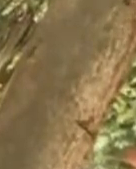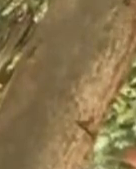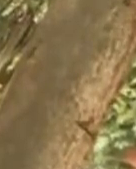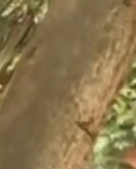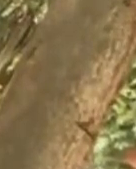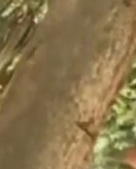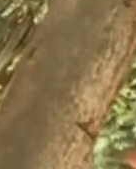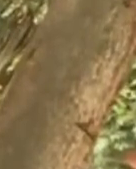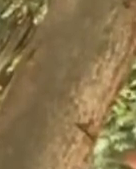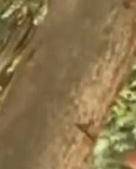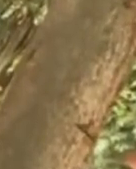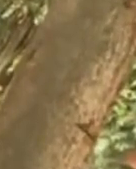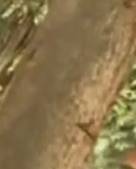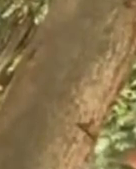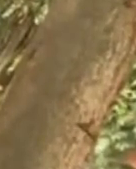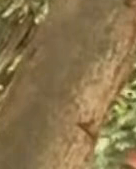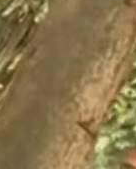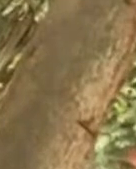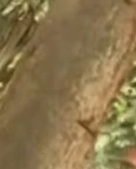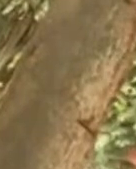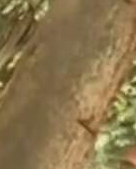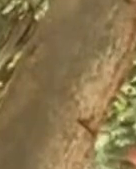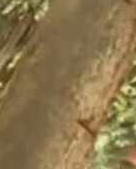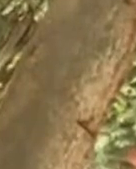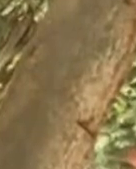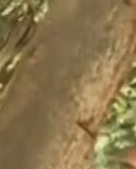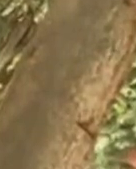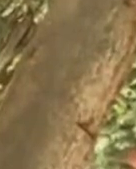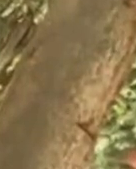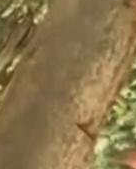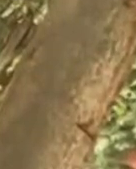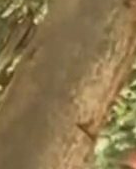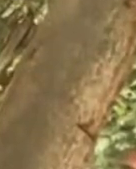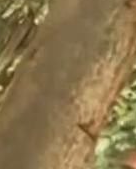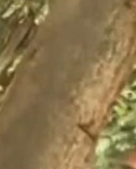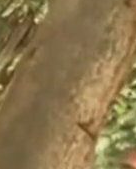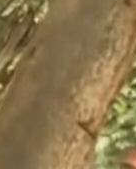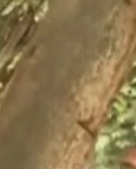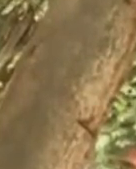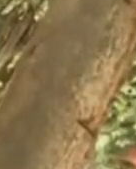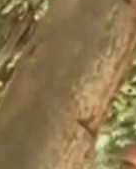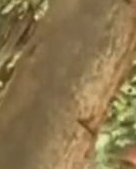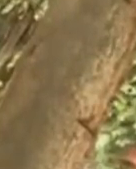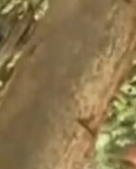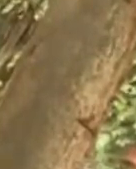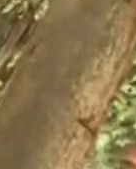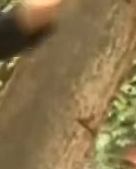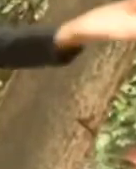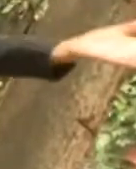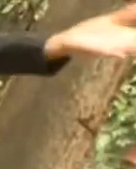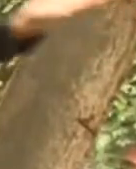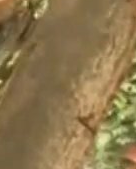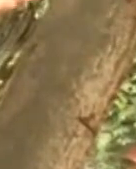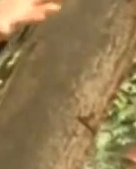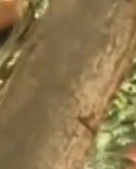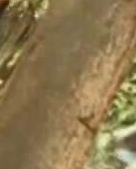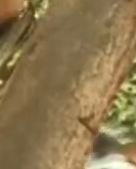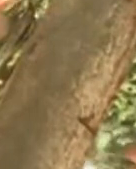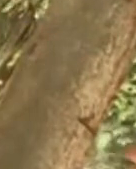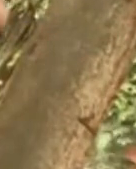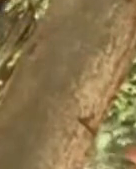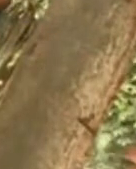band. And kwani how old are you? Ujue wimbo? I know when that song. No, lyrics imepotea, man. Come anyway, on. guys, they